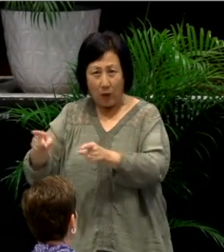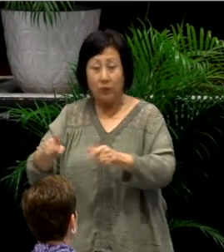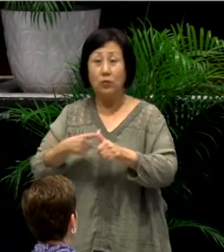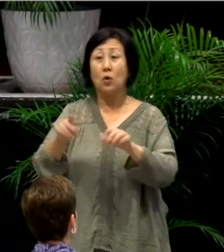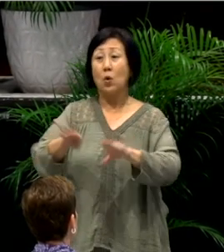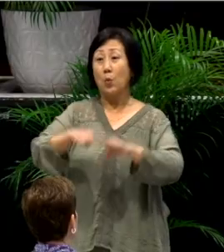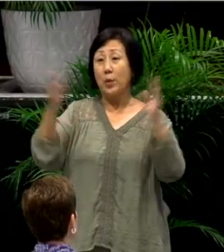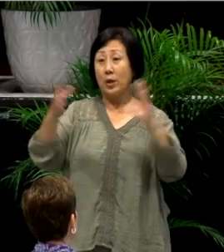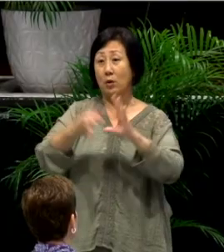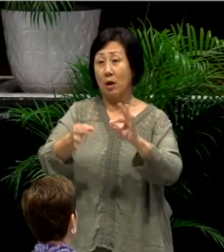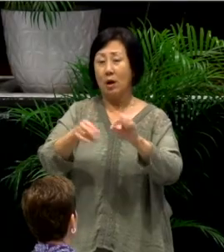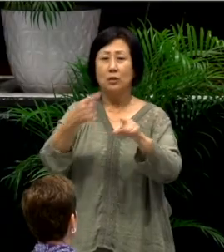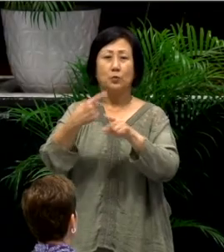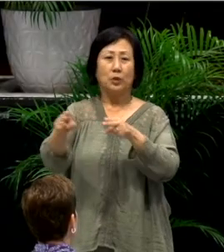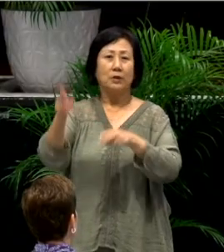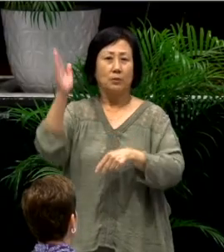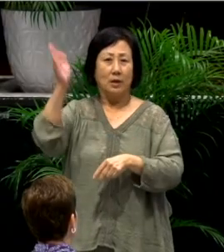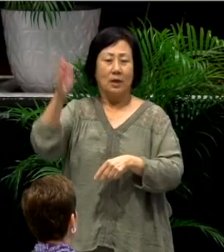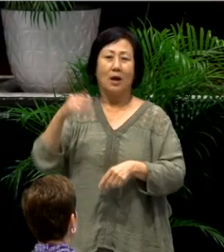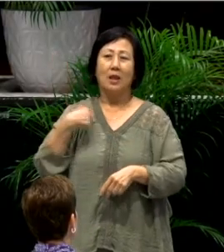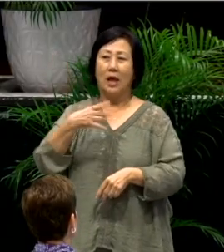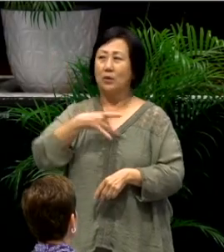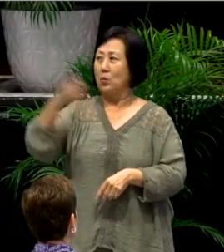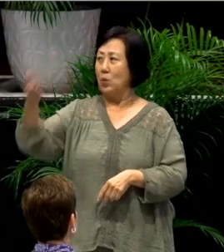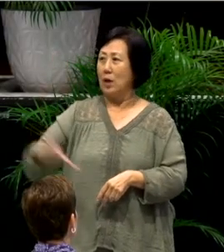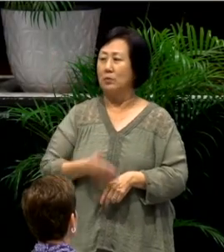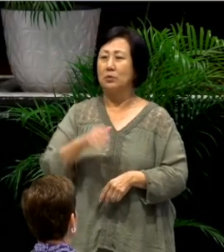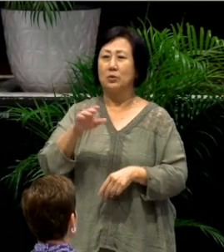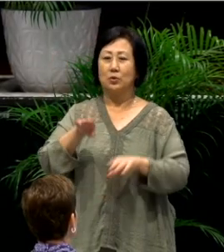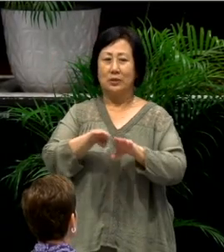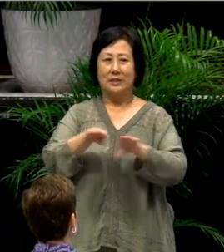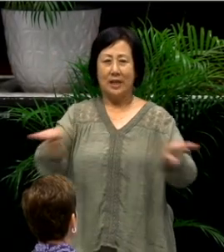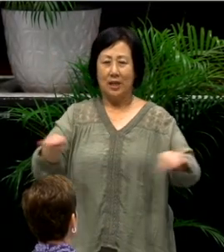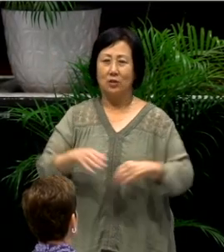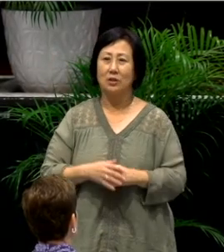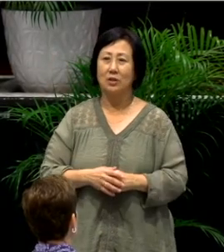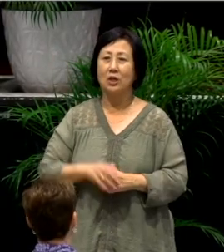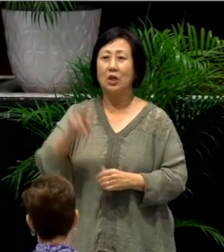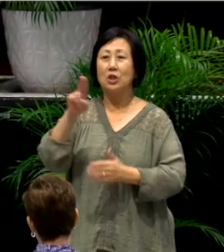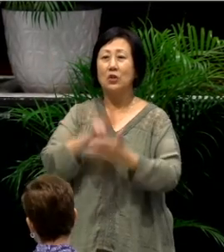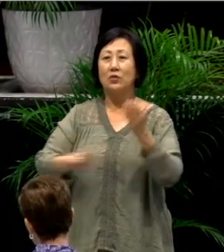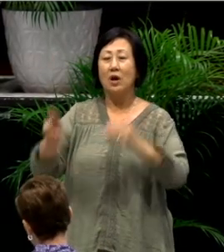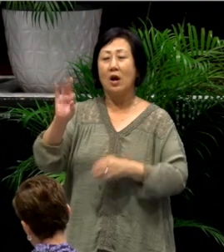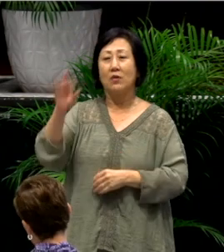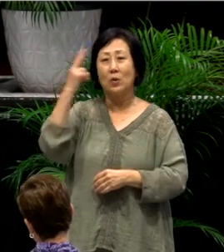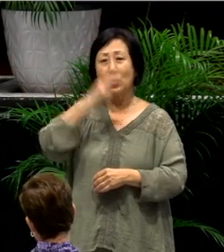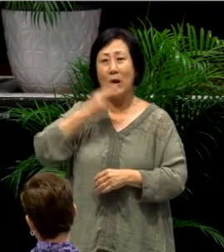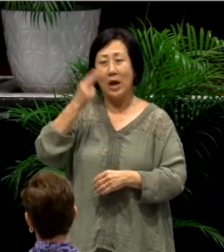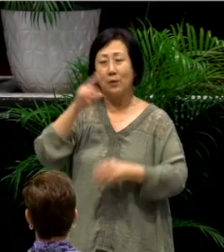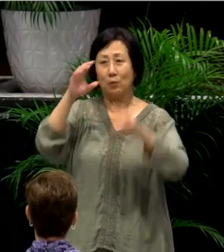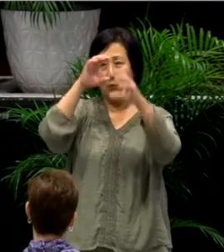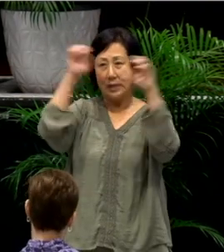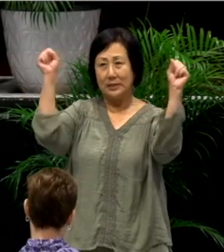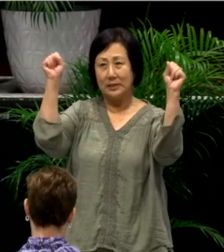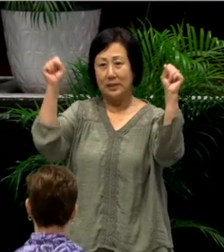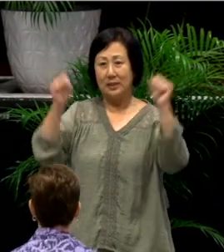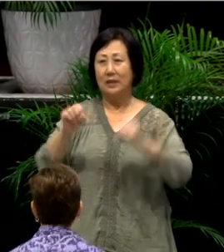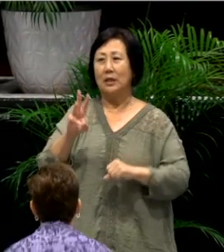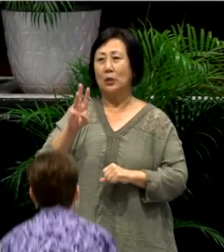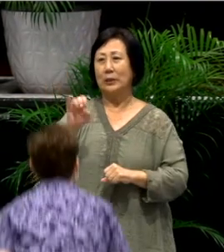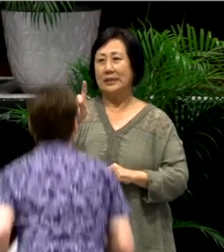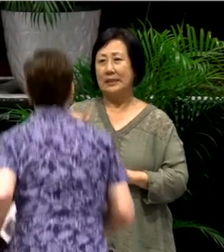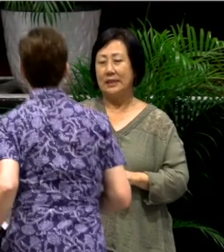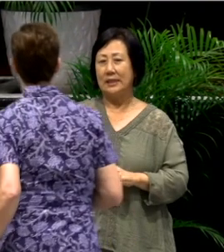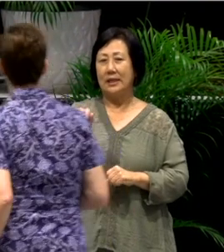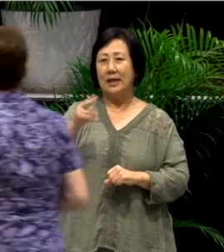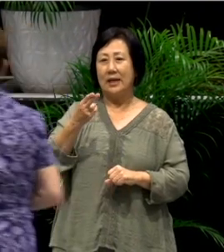and a brief presentation, we'd like to welcome to the stage University of Hawaiʻi President Wendy